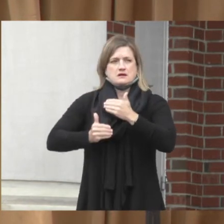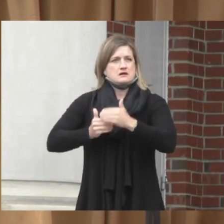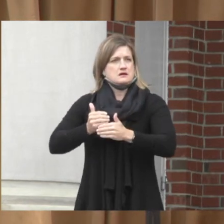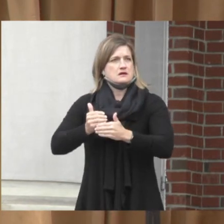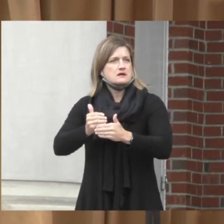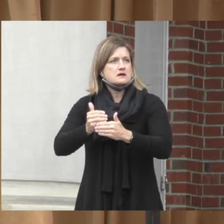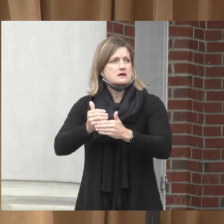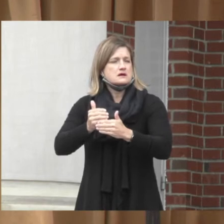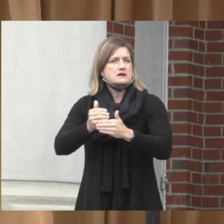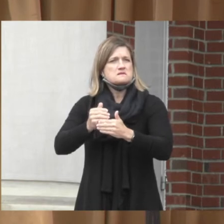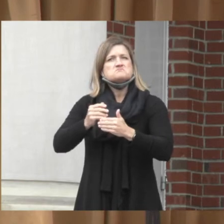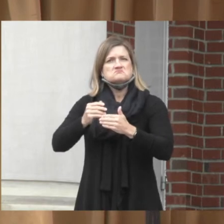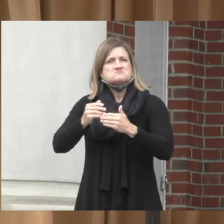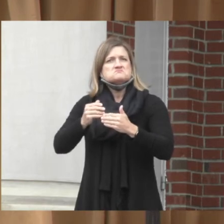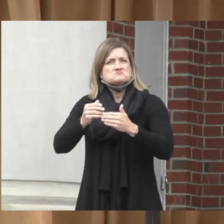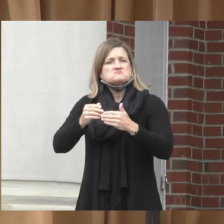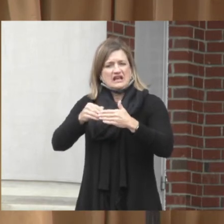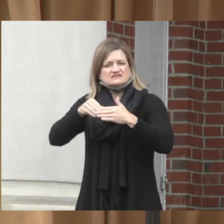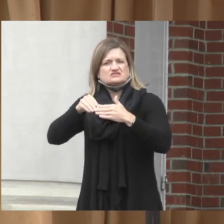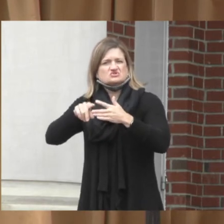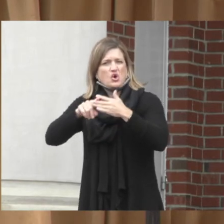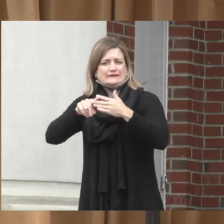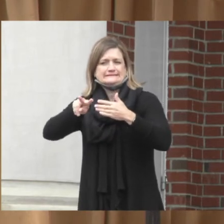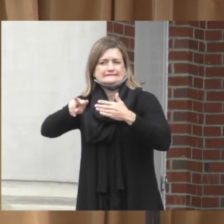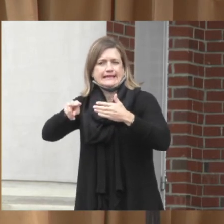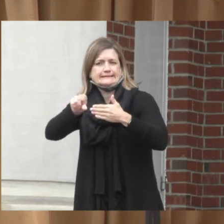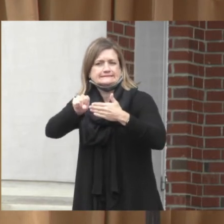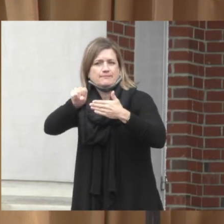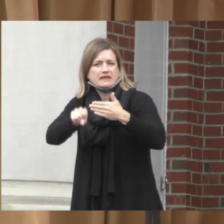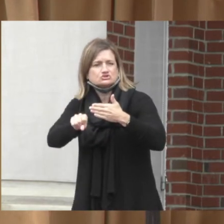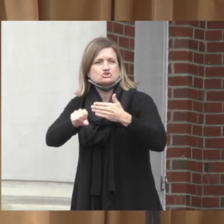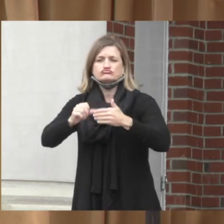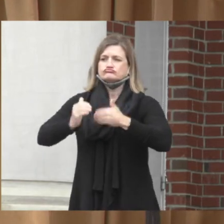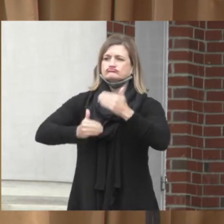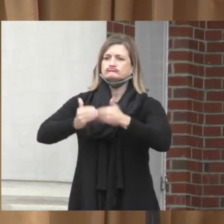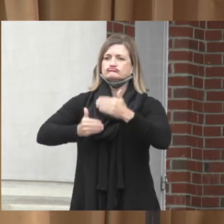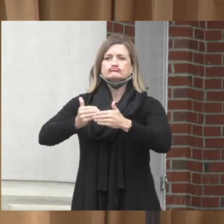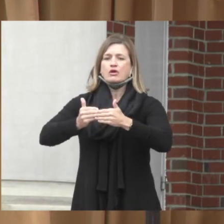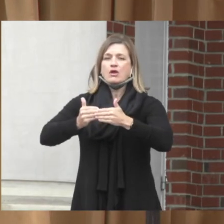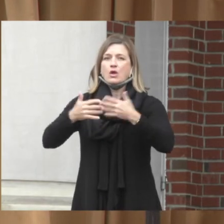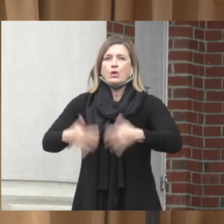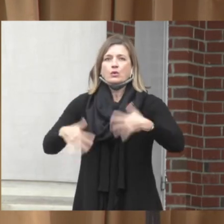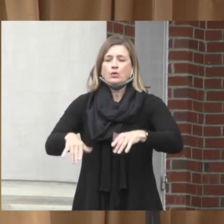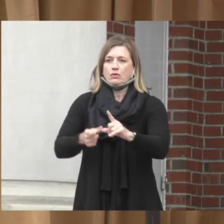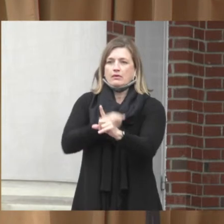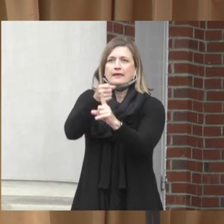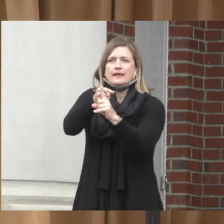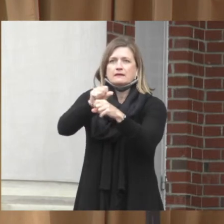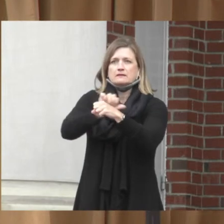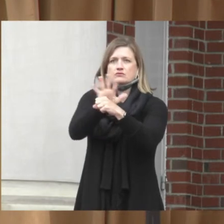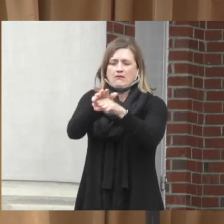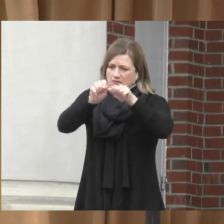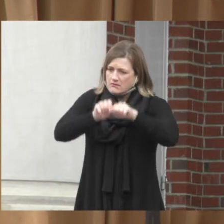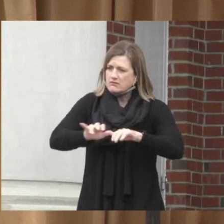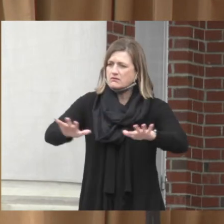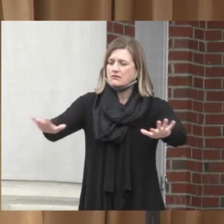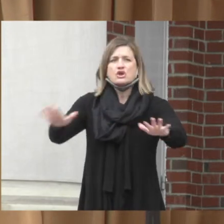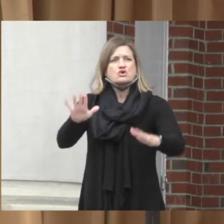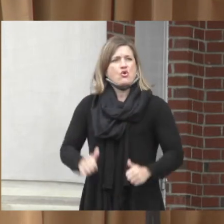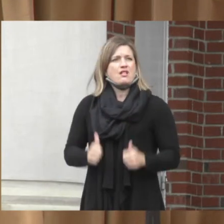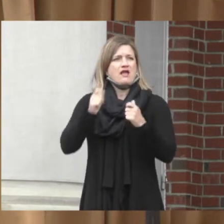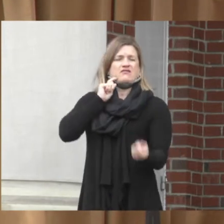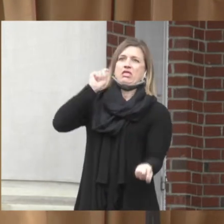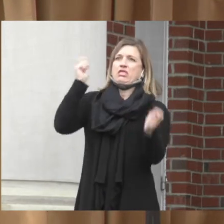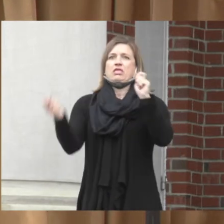through your second semester here when the world and really all of our lives changed forever. I know many of you